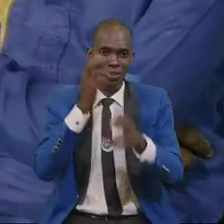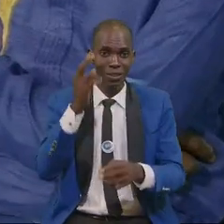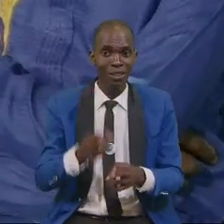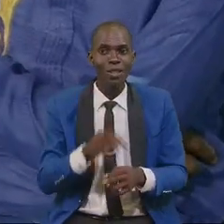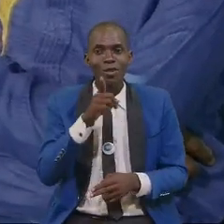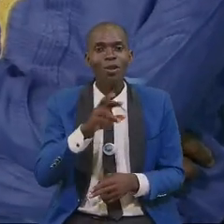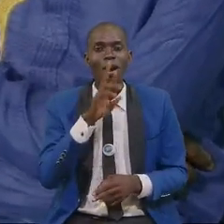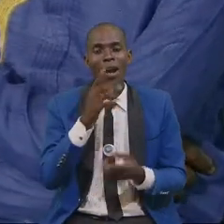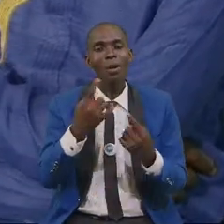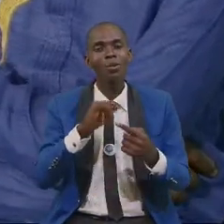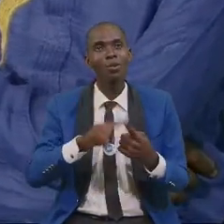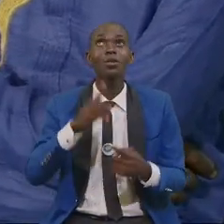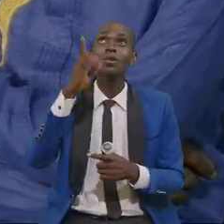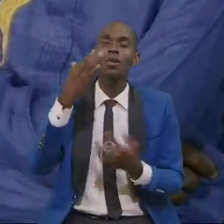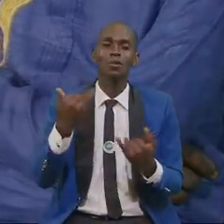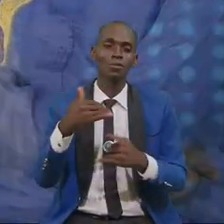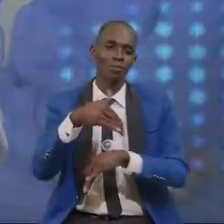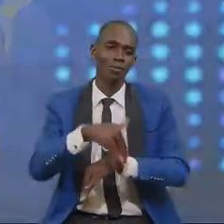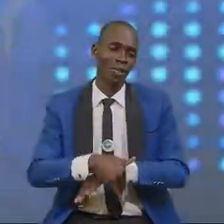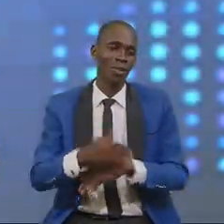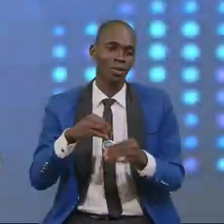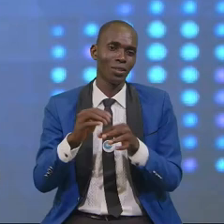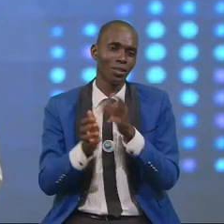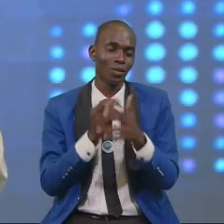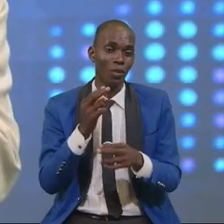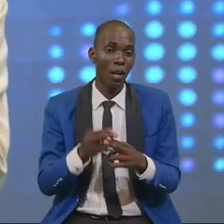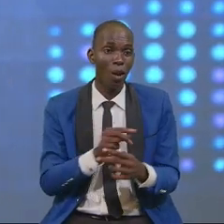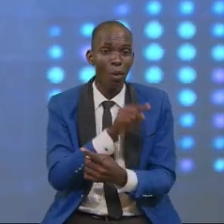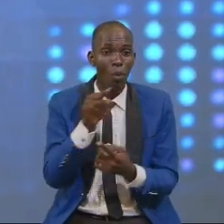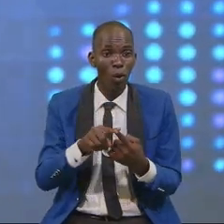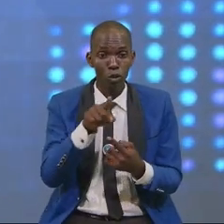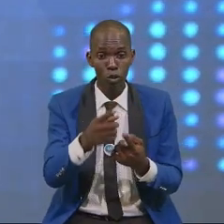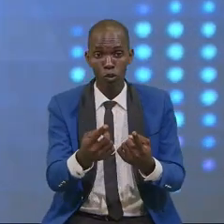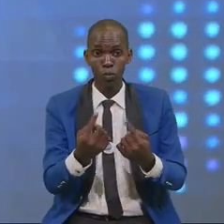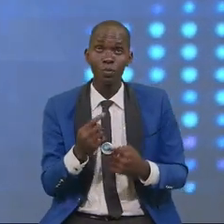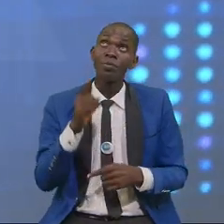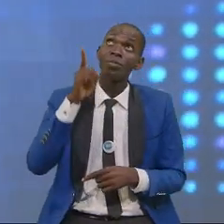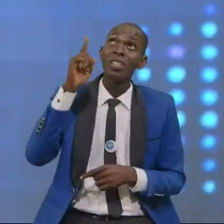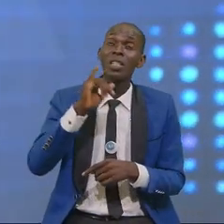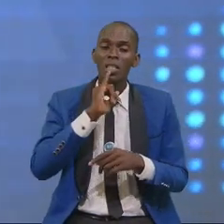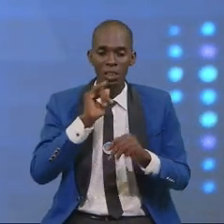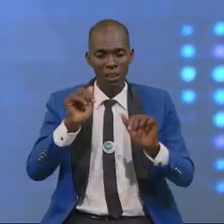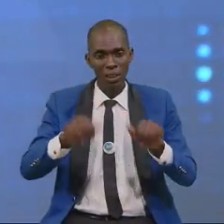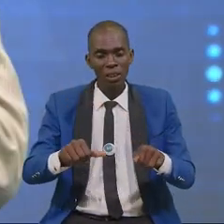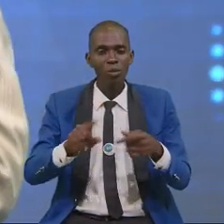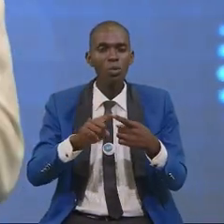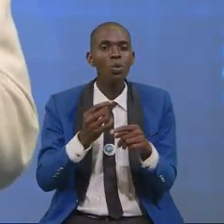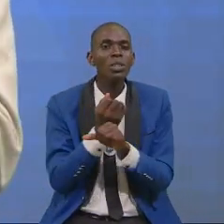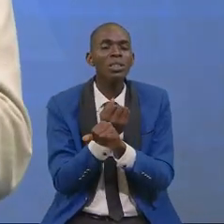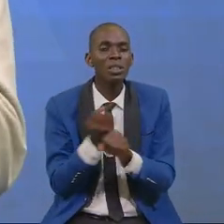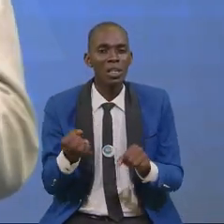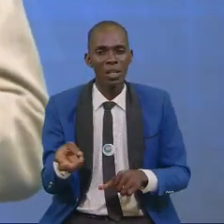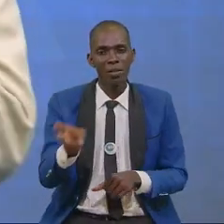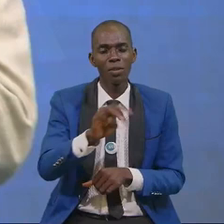God tonight. And when you come, he is able to save them to the uttermost.